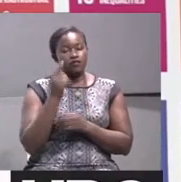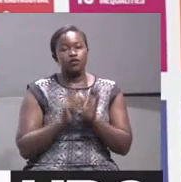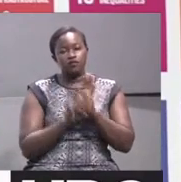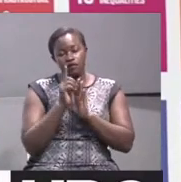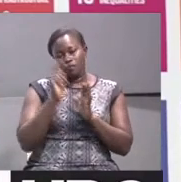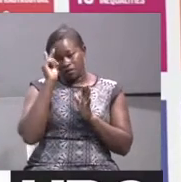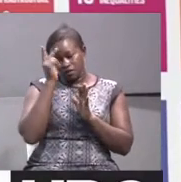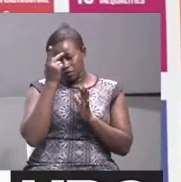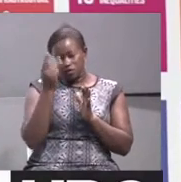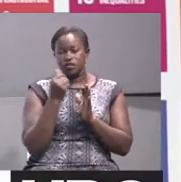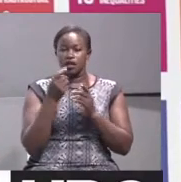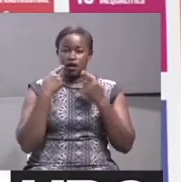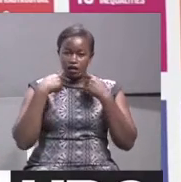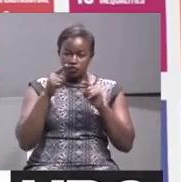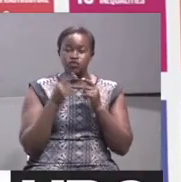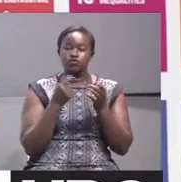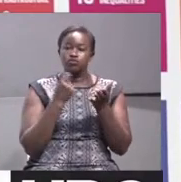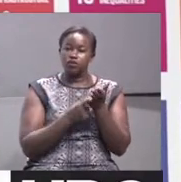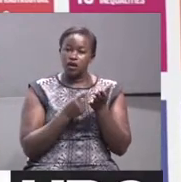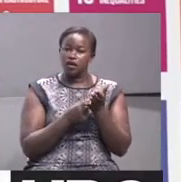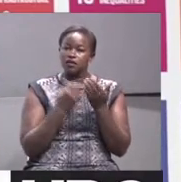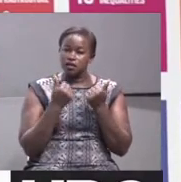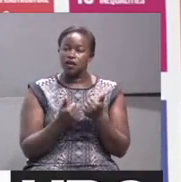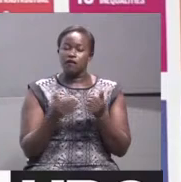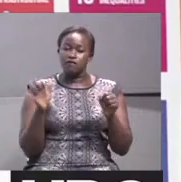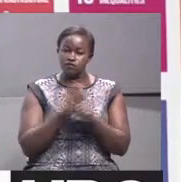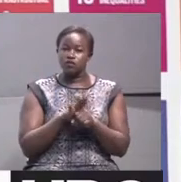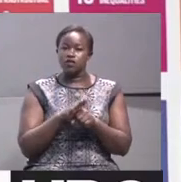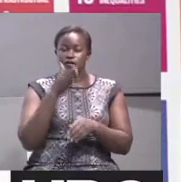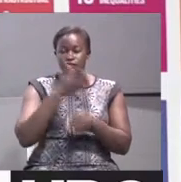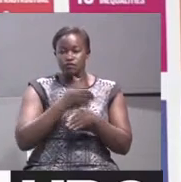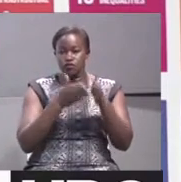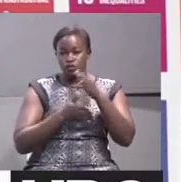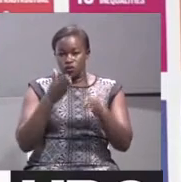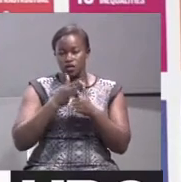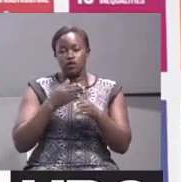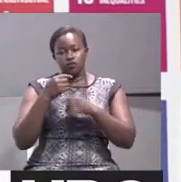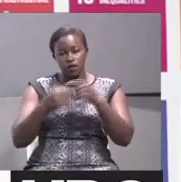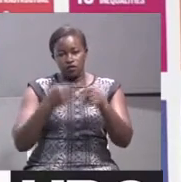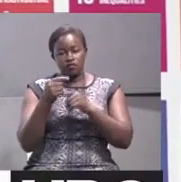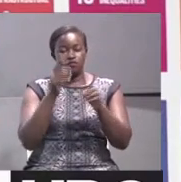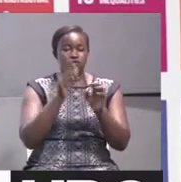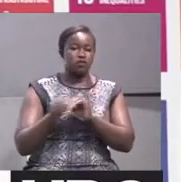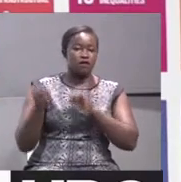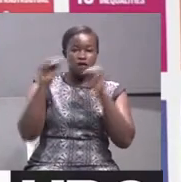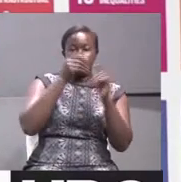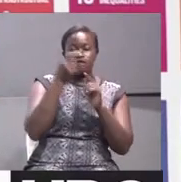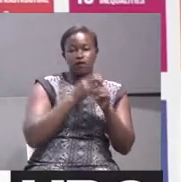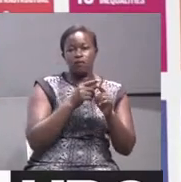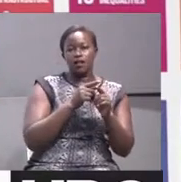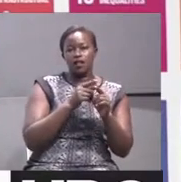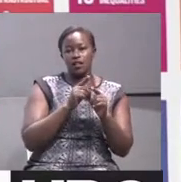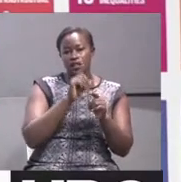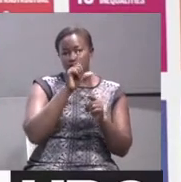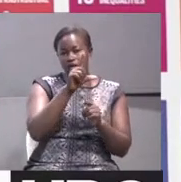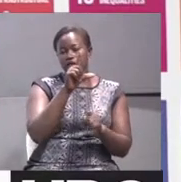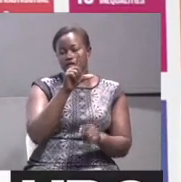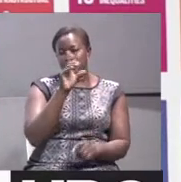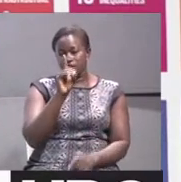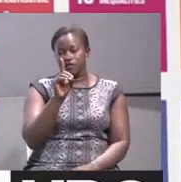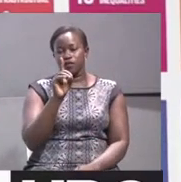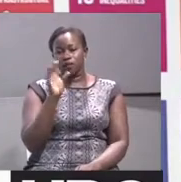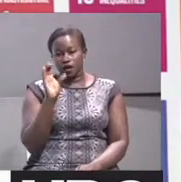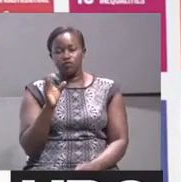announced that Uganda has now fulfilled the criteria for graduation from the least development country to the lower